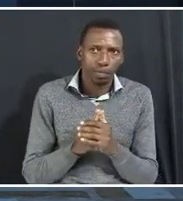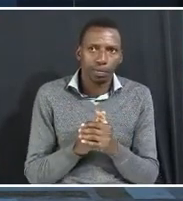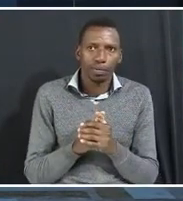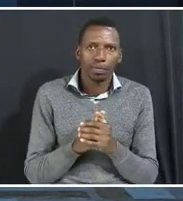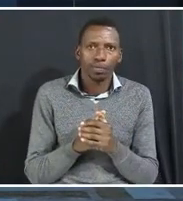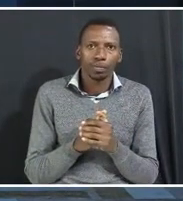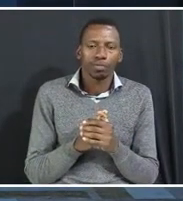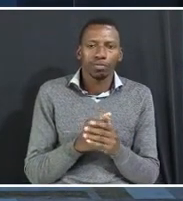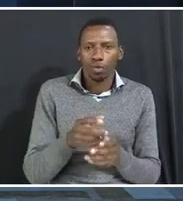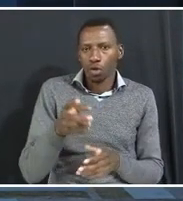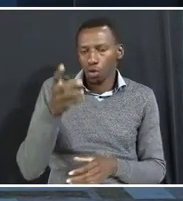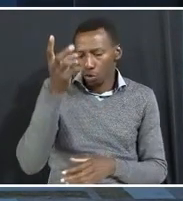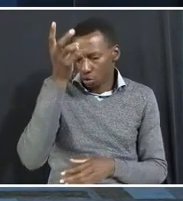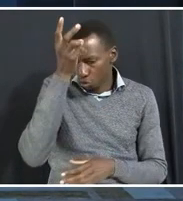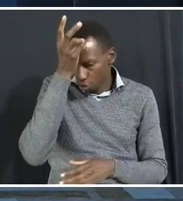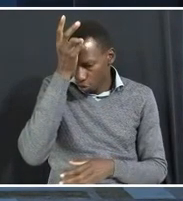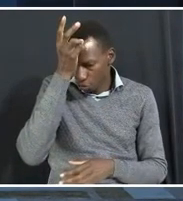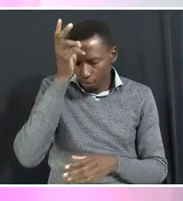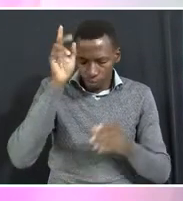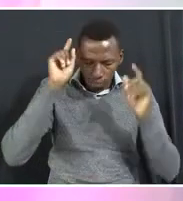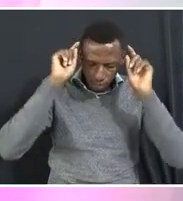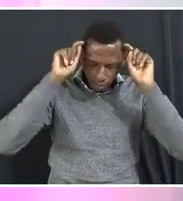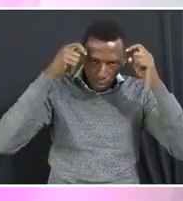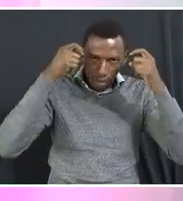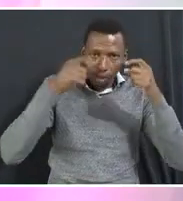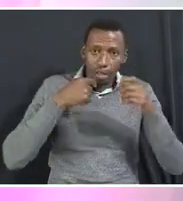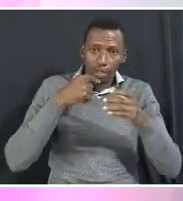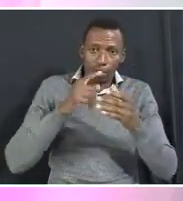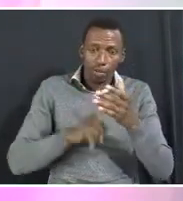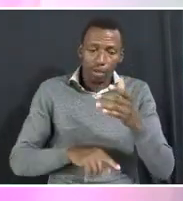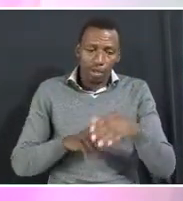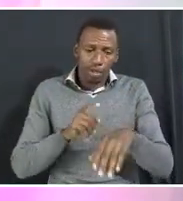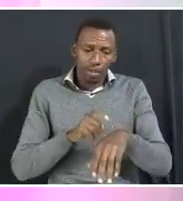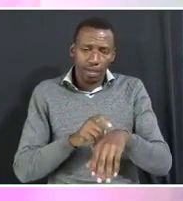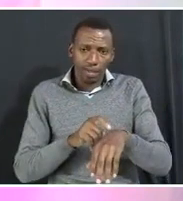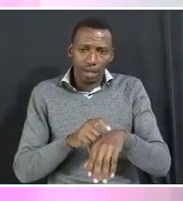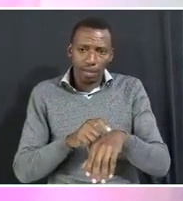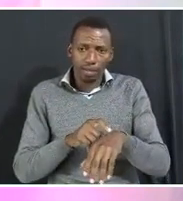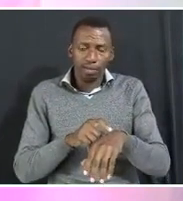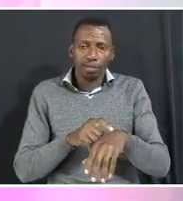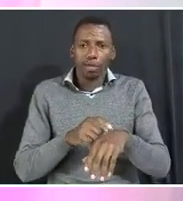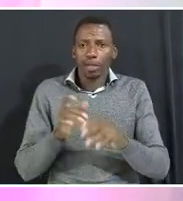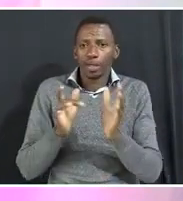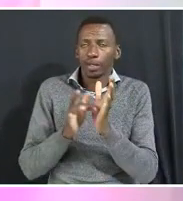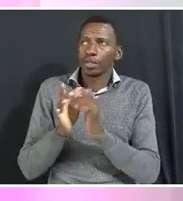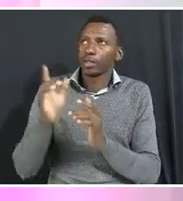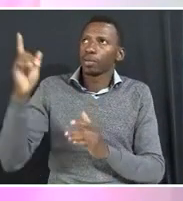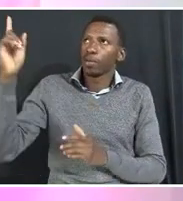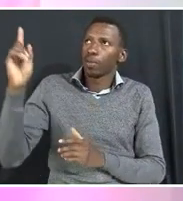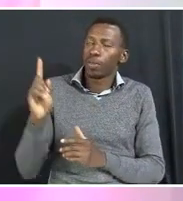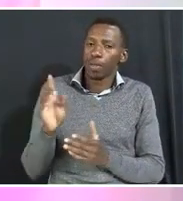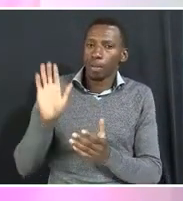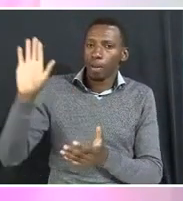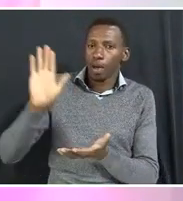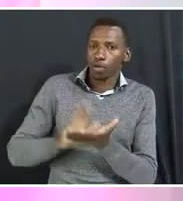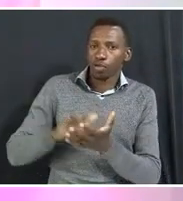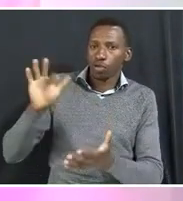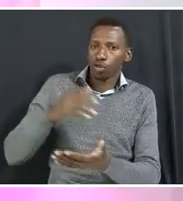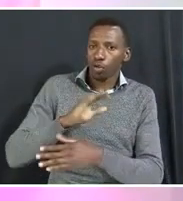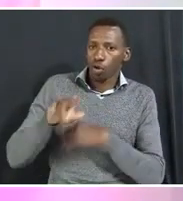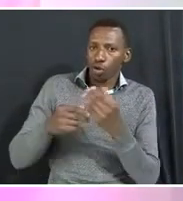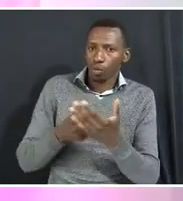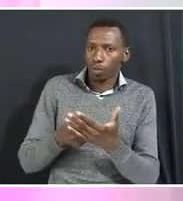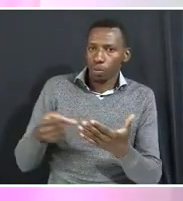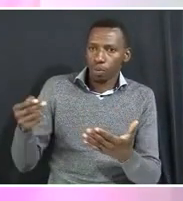the goats. Now he says that when the Son of Man shall come in his glory, and all the holy angels, then shall he